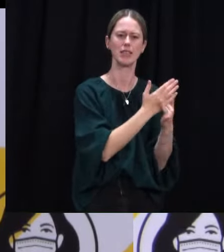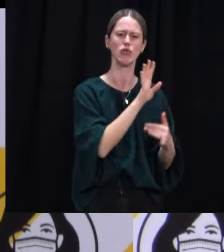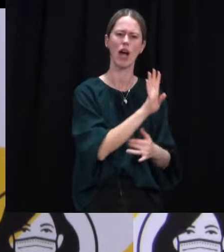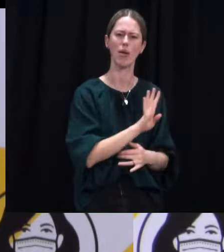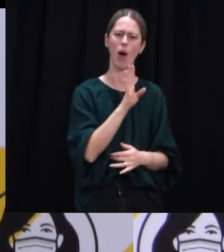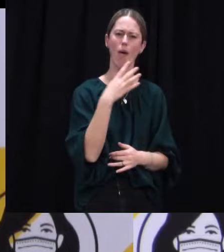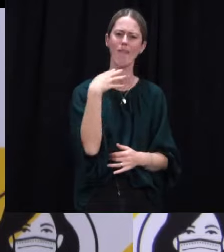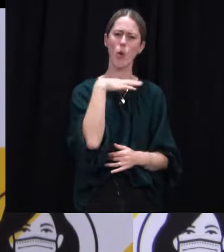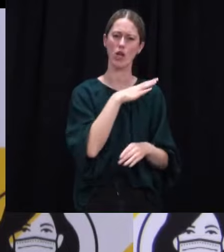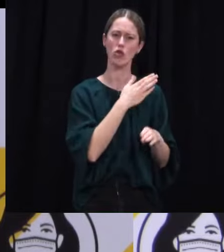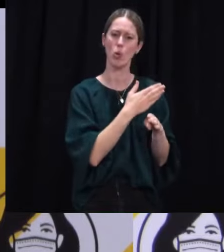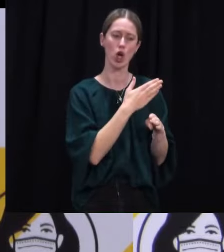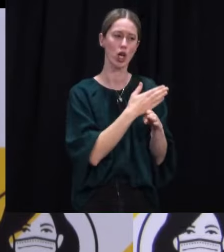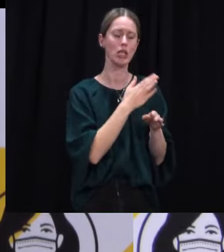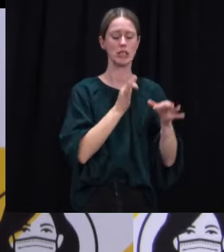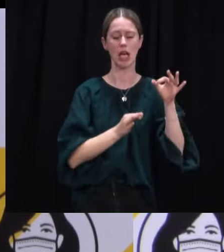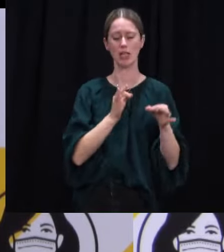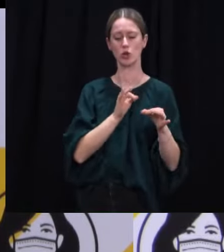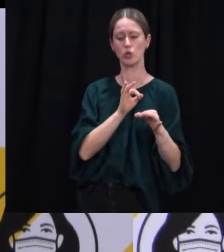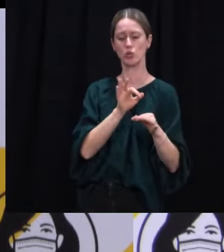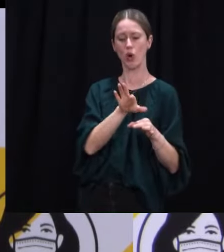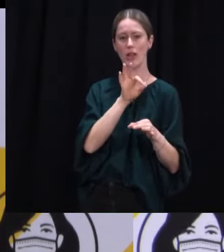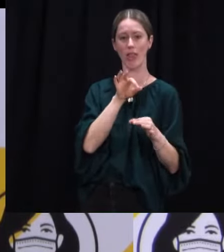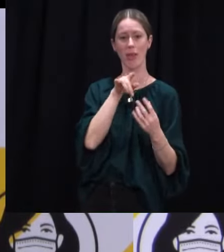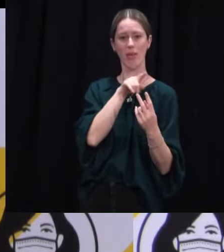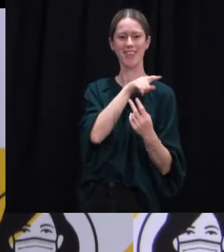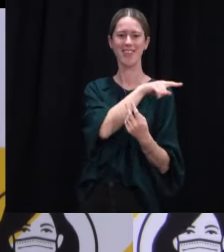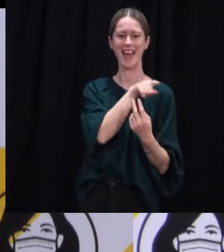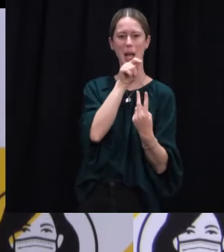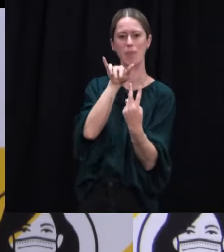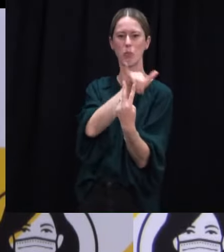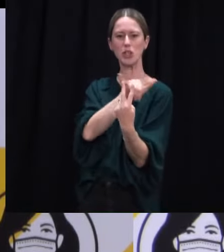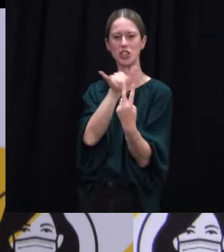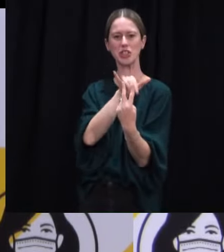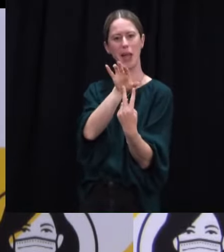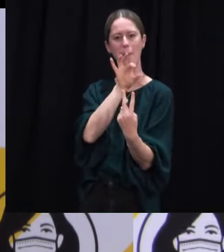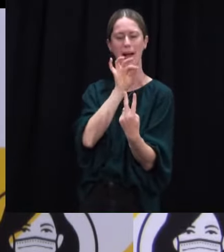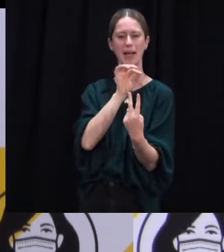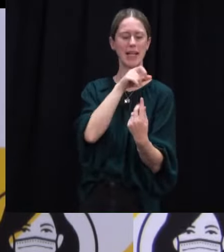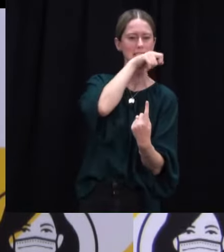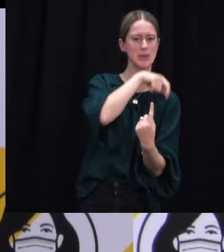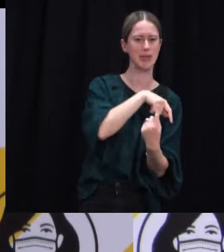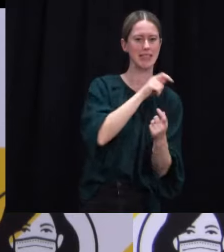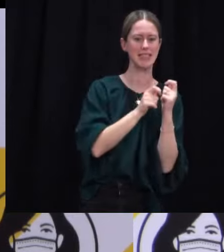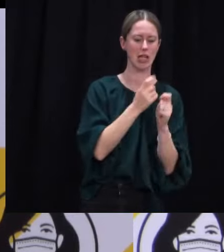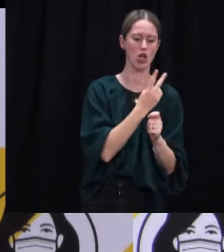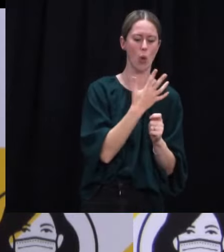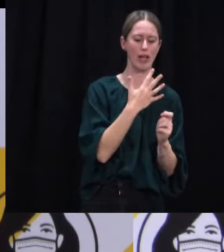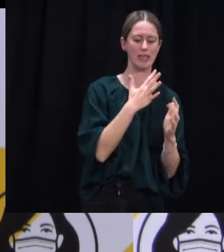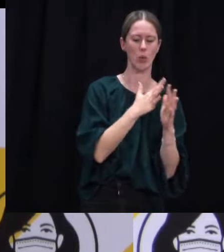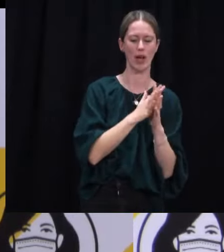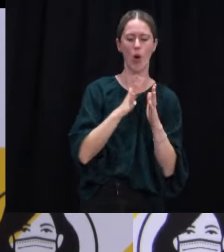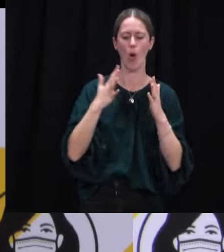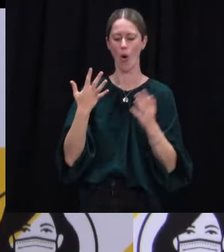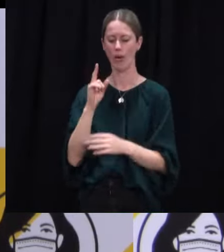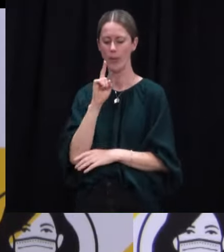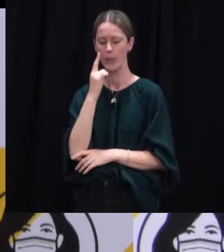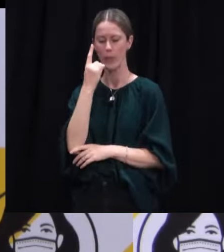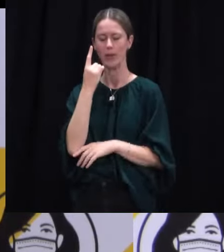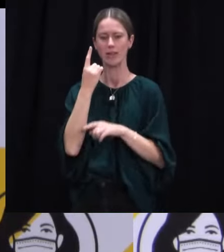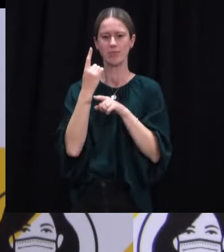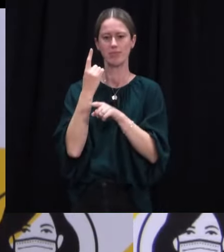400 workers have opted into that, bearing in mind they get a choice between a saliva test twice a week or a